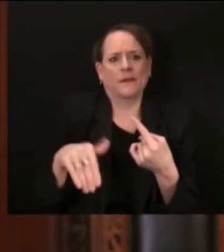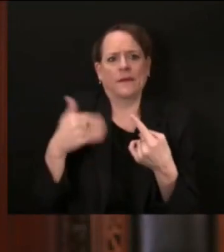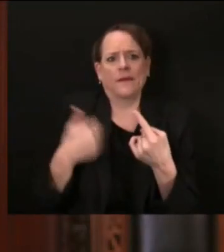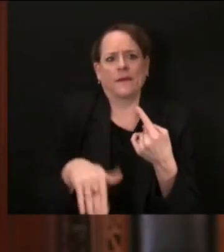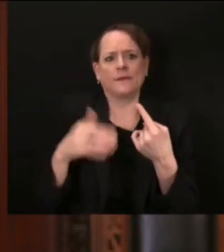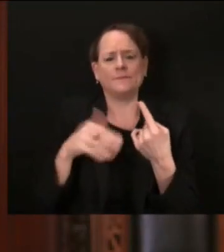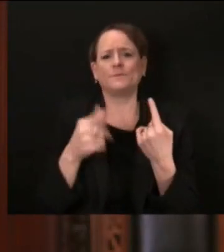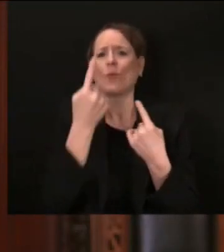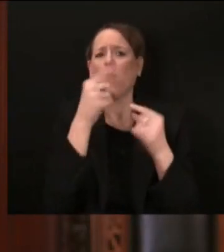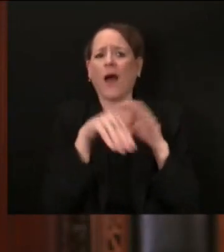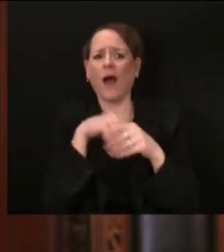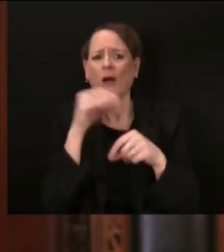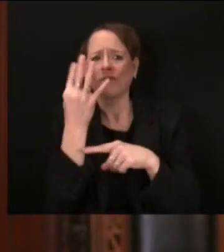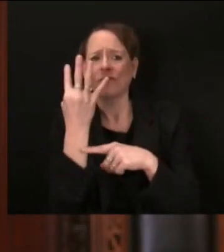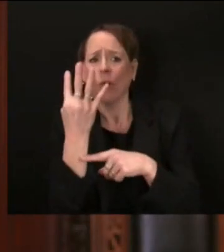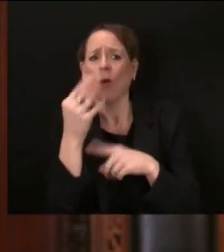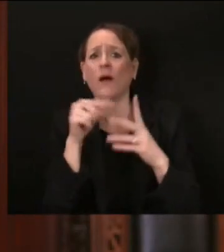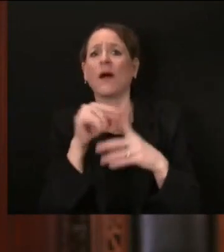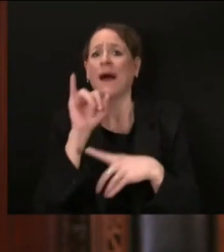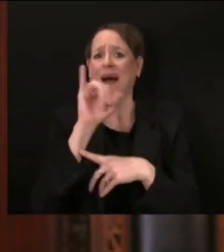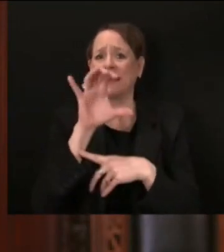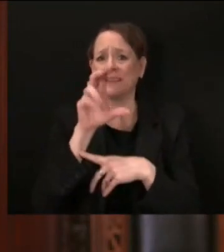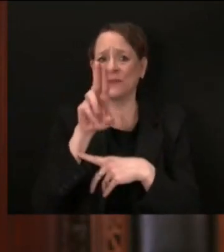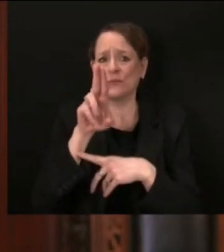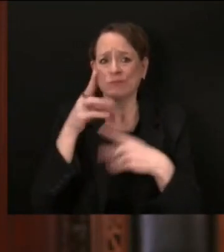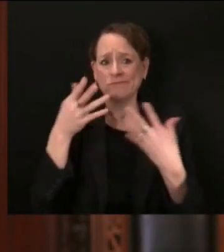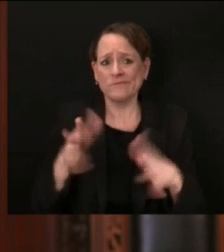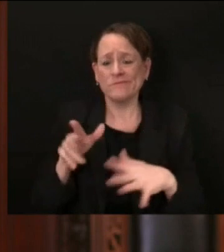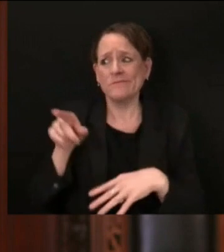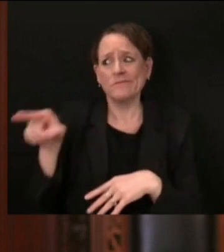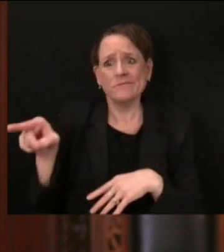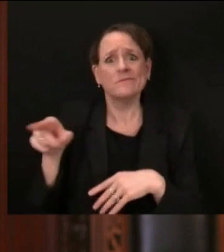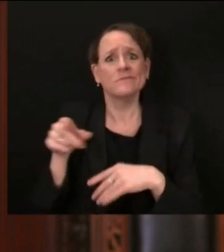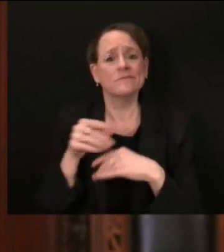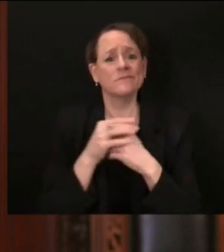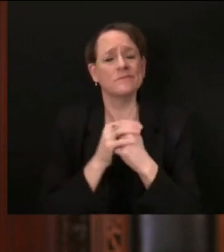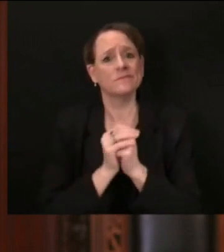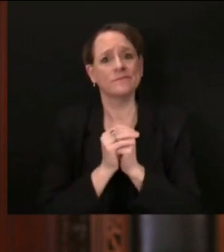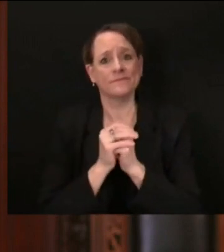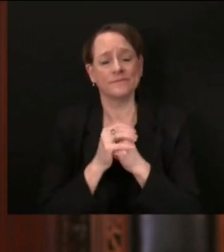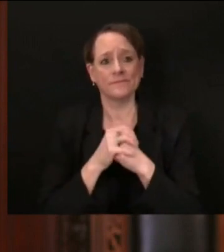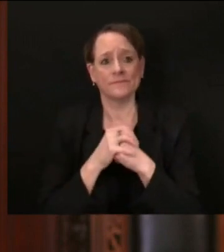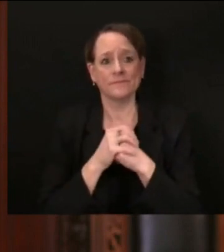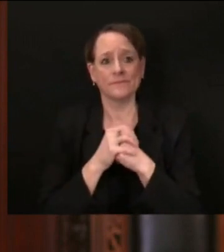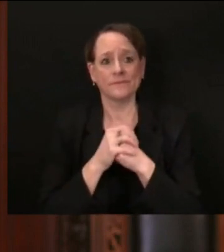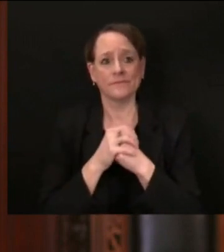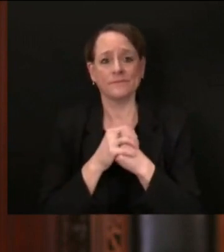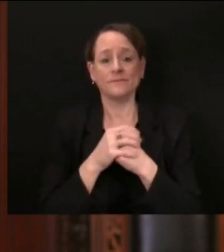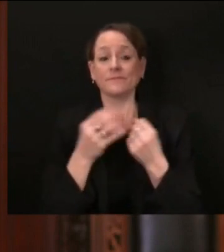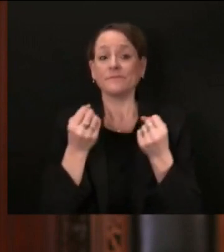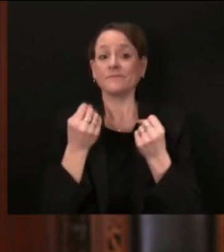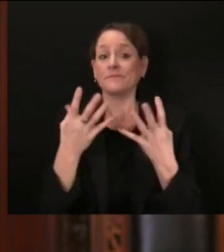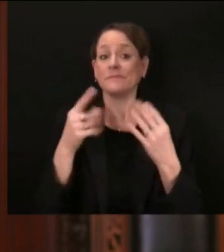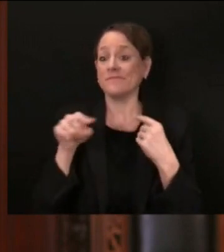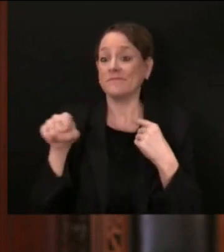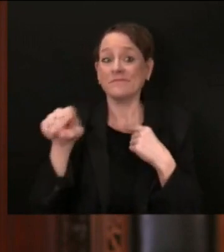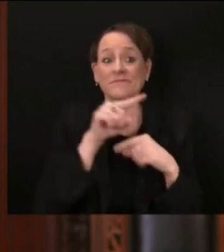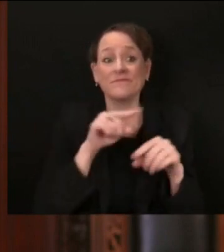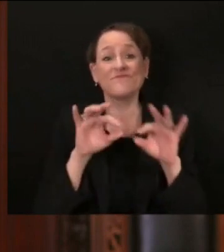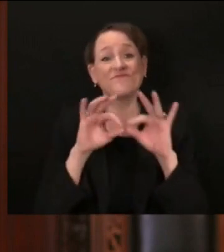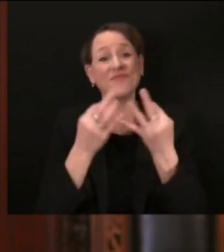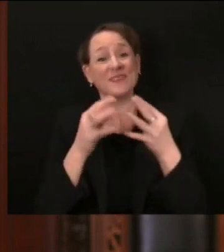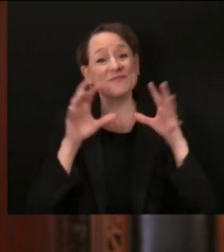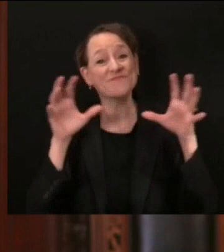While many families were taking some time together, resting and celebrating the holiday, the virus wasn't taking a break. As we